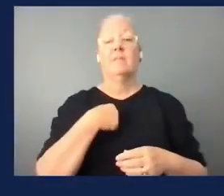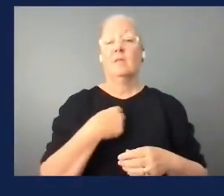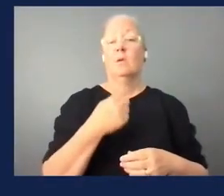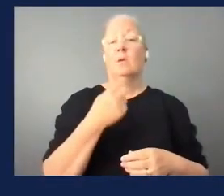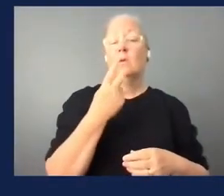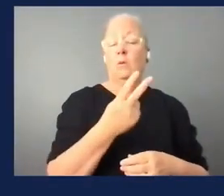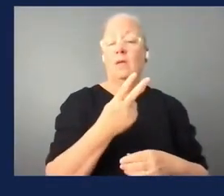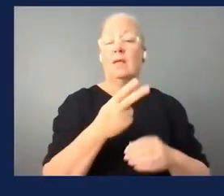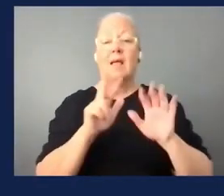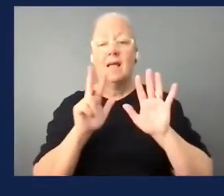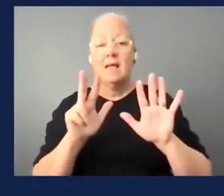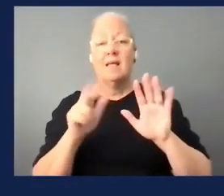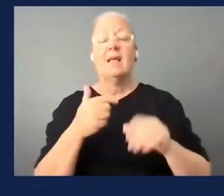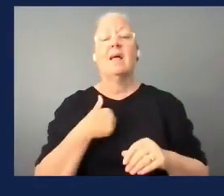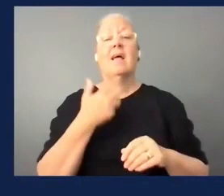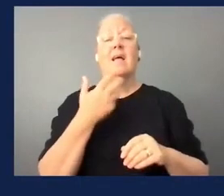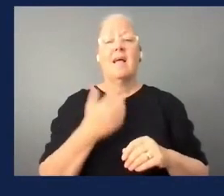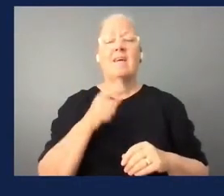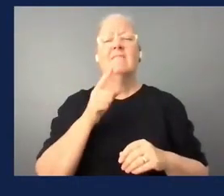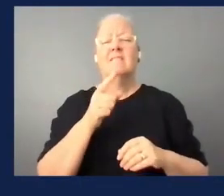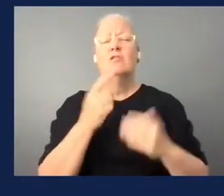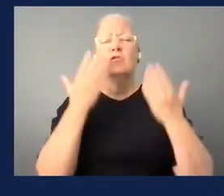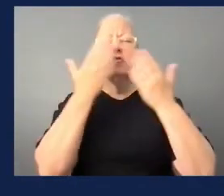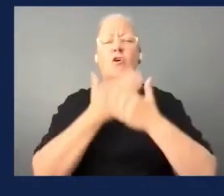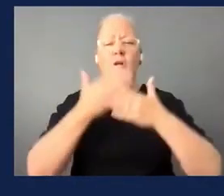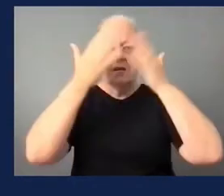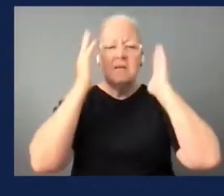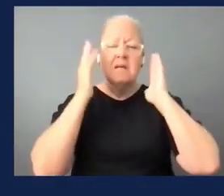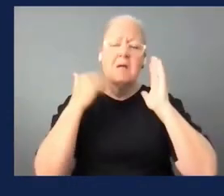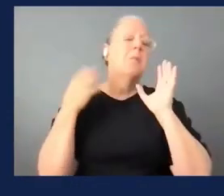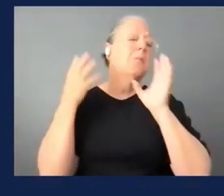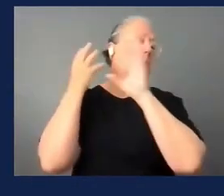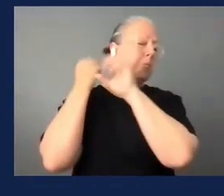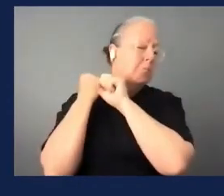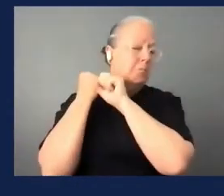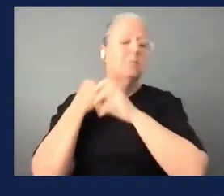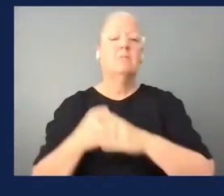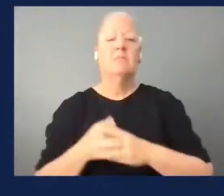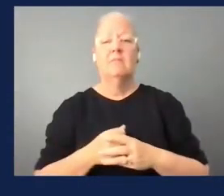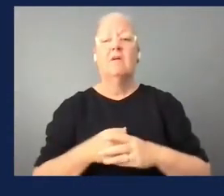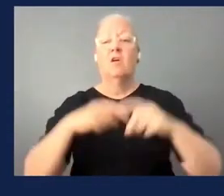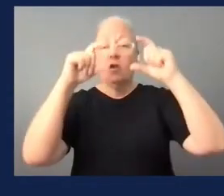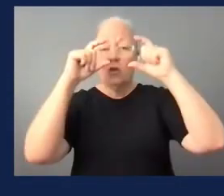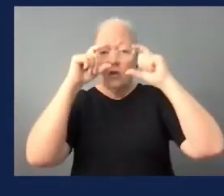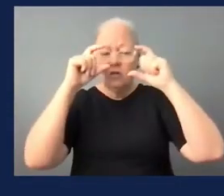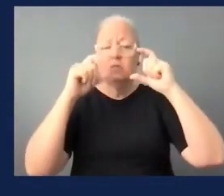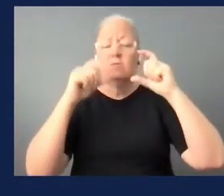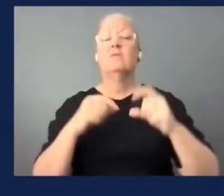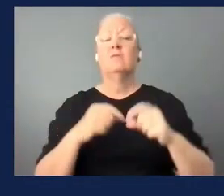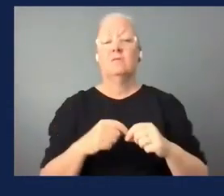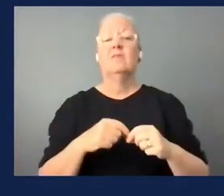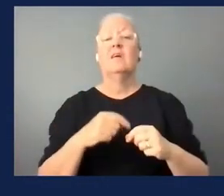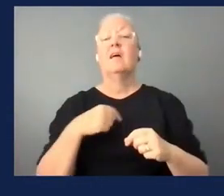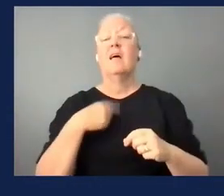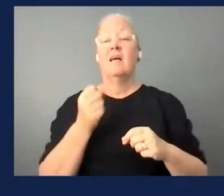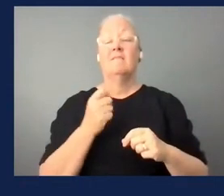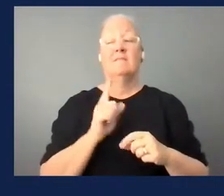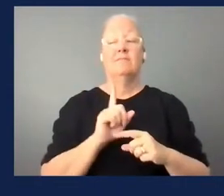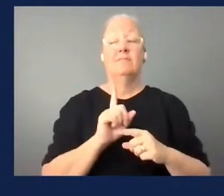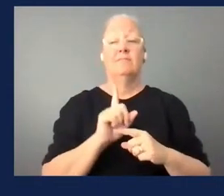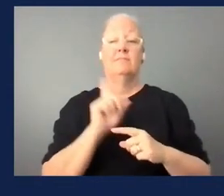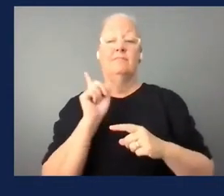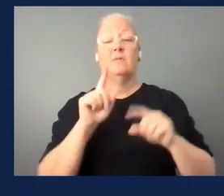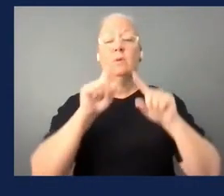brown hair that is currently up in a ponytail. I'm wearing glasses and I'm sat in front of a window with some